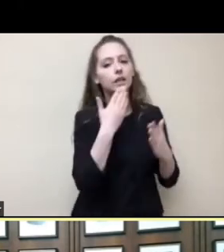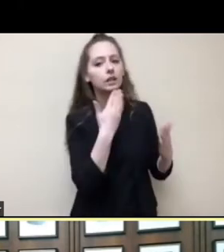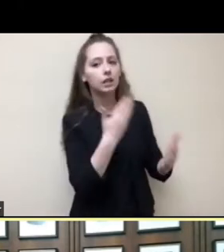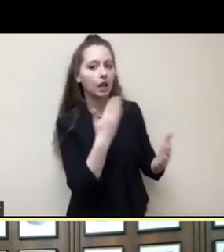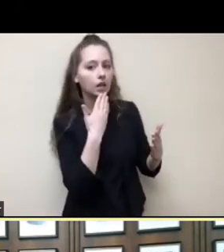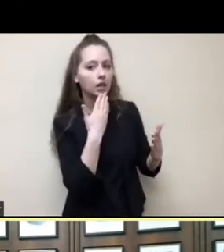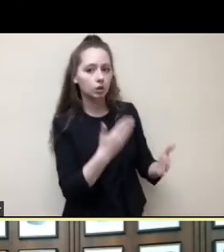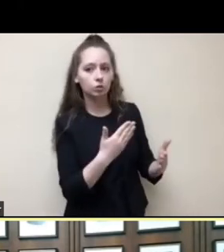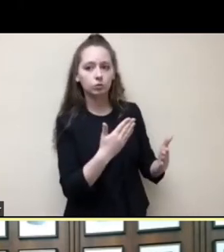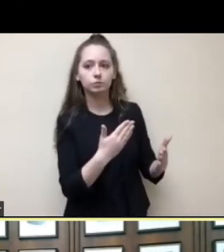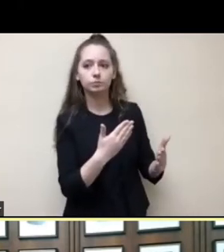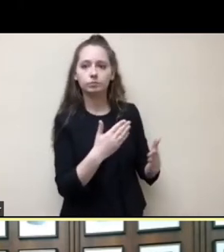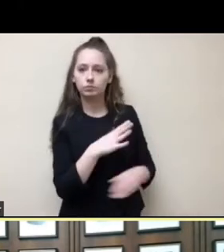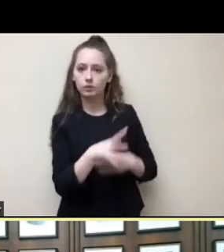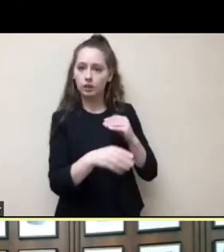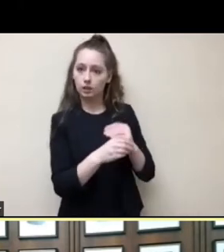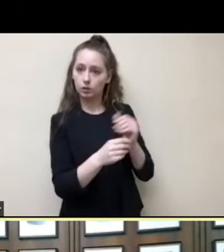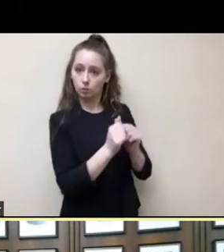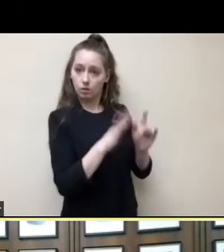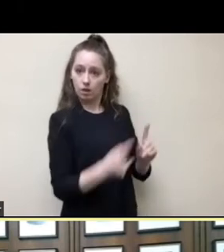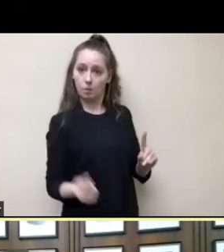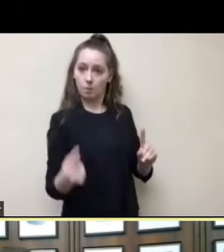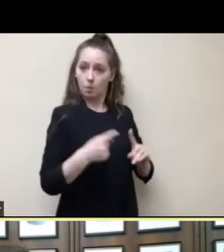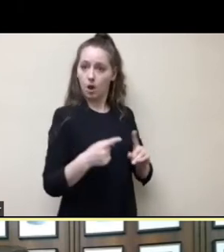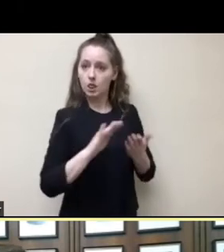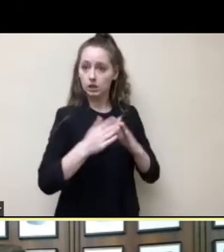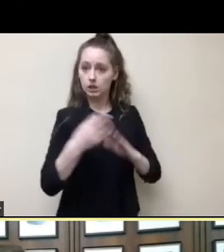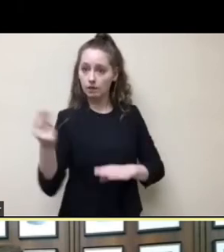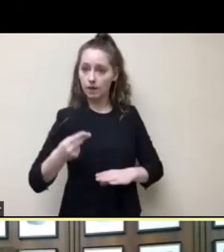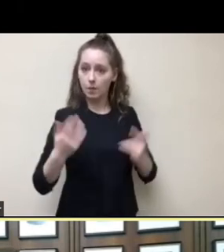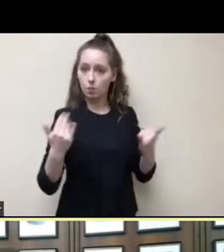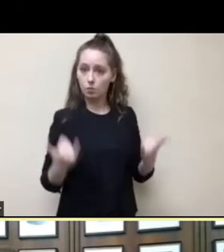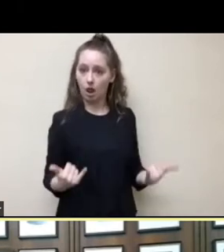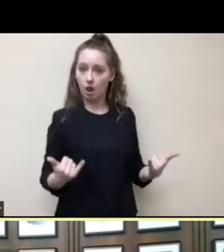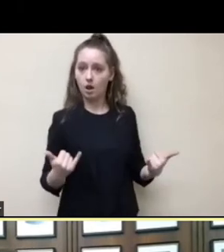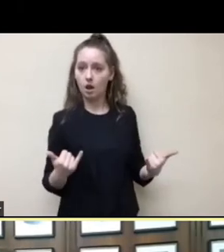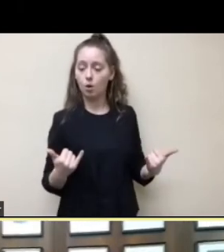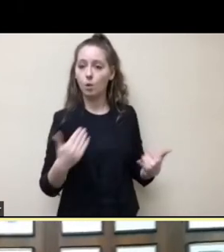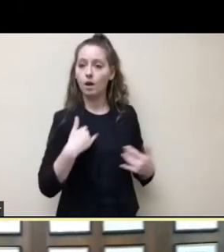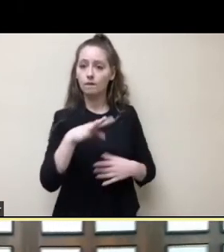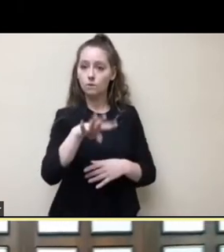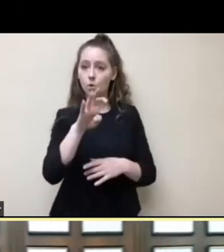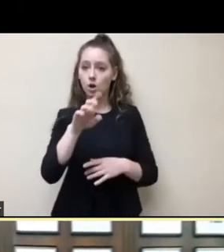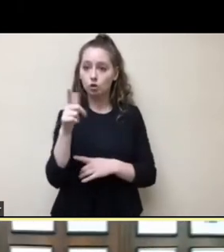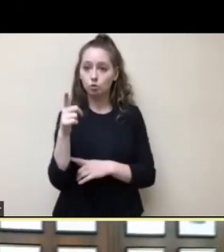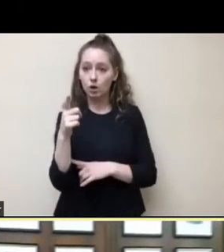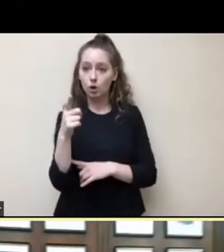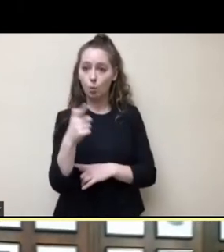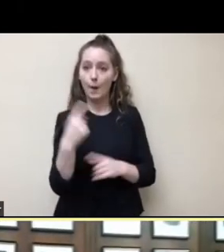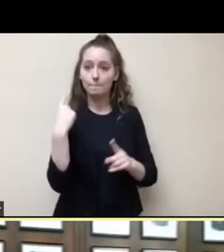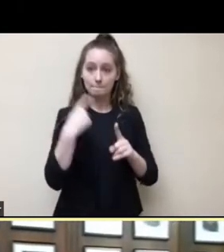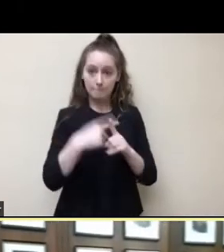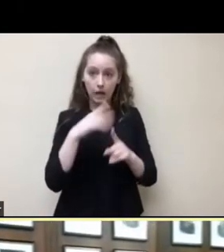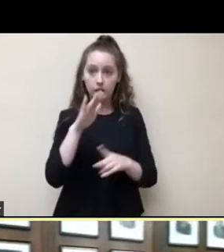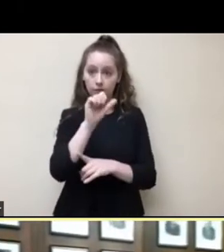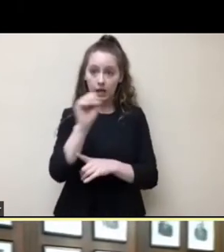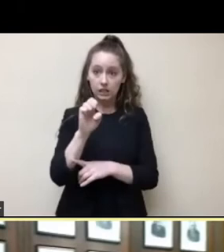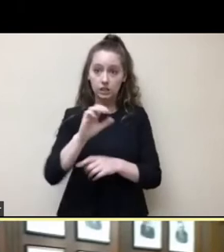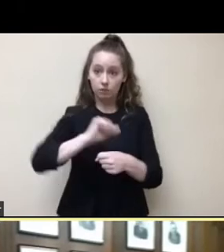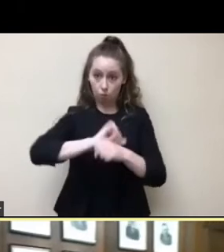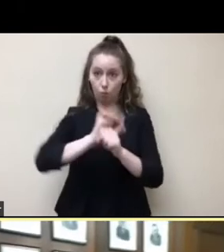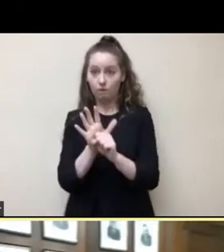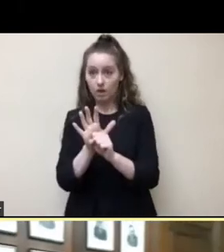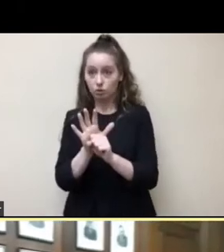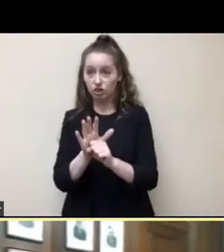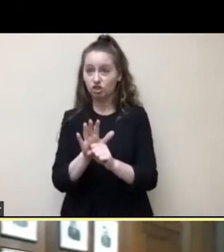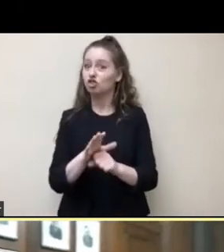you just made, in the city of Hammond right now, we have 421 positive cases of COVID-19 just in the city of Hammond.